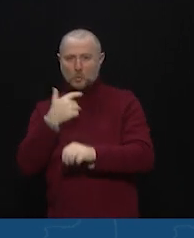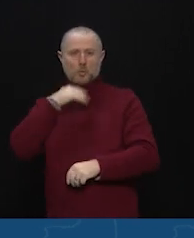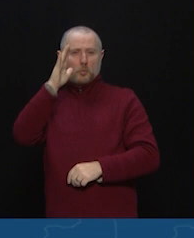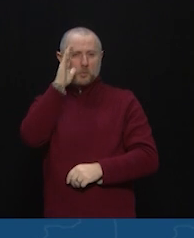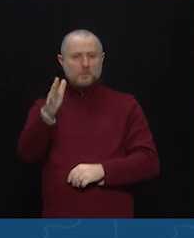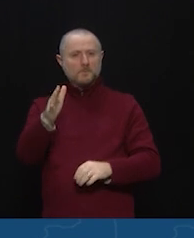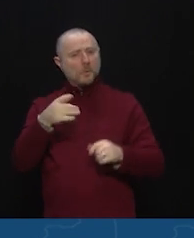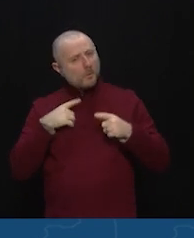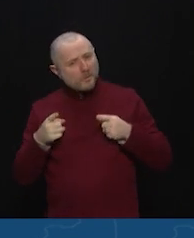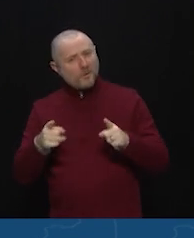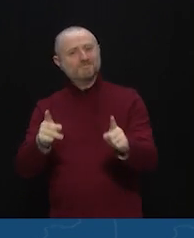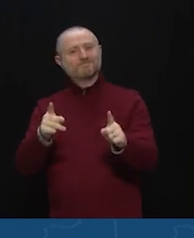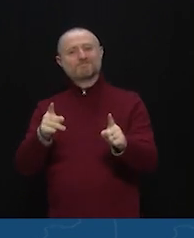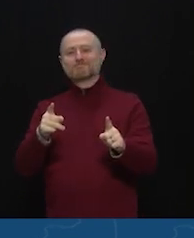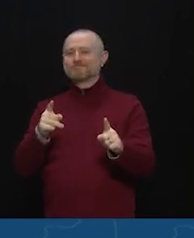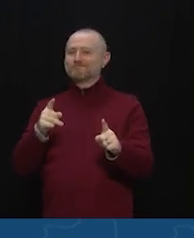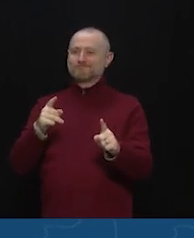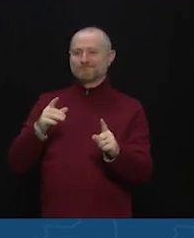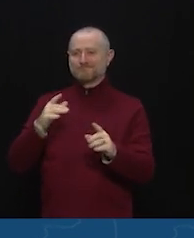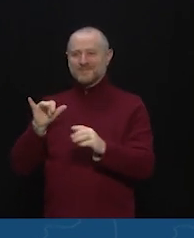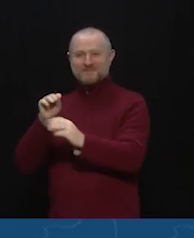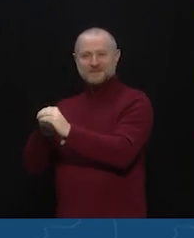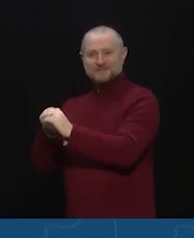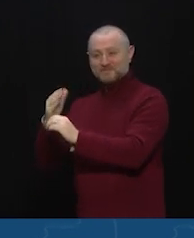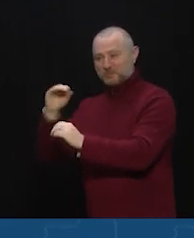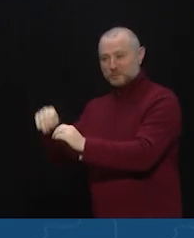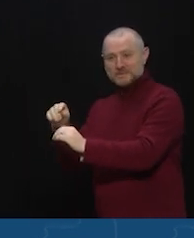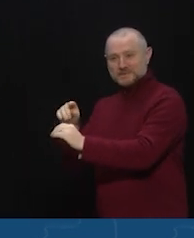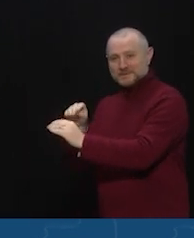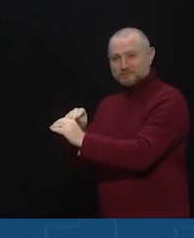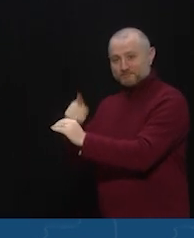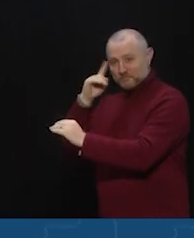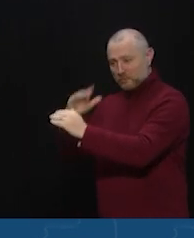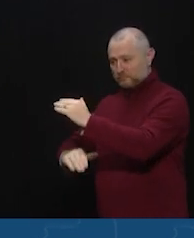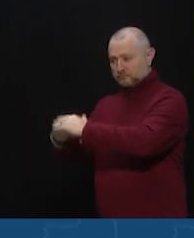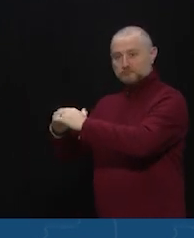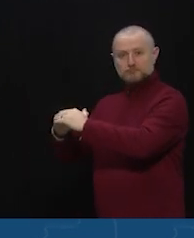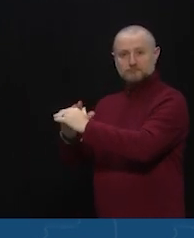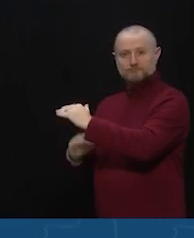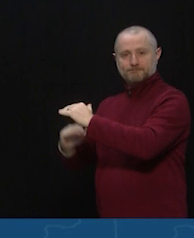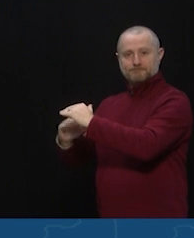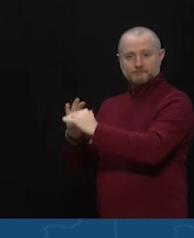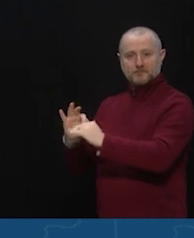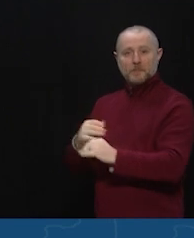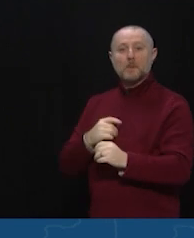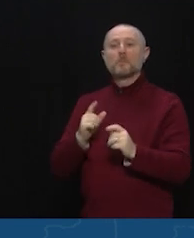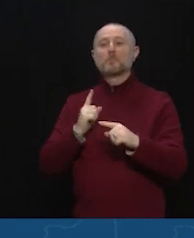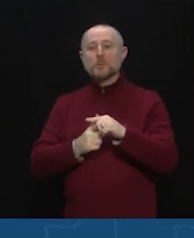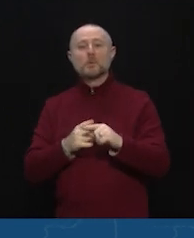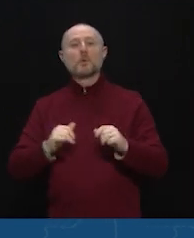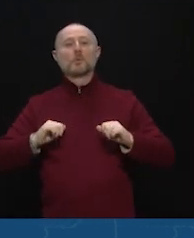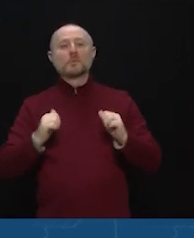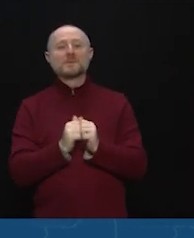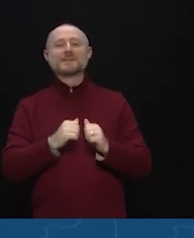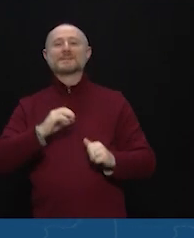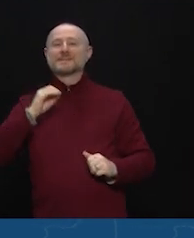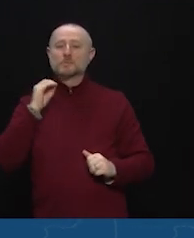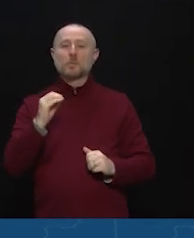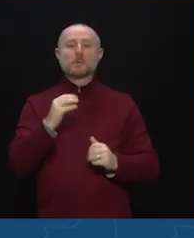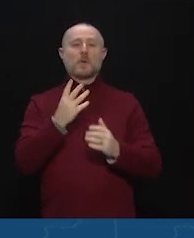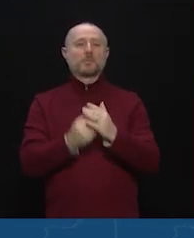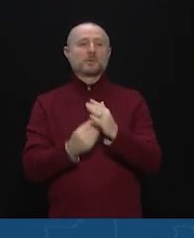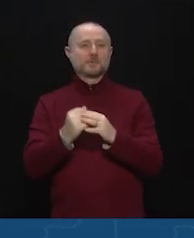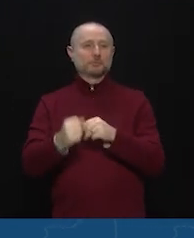while making deposits in the reserve funds to get to 15% and having 0 out-year gaps, which again, we've never